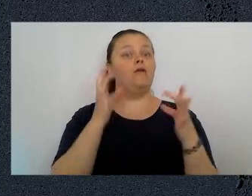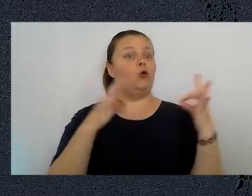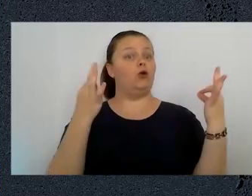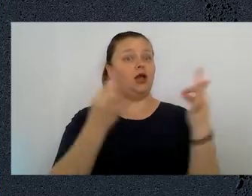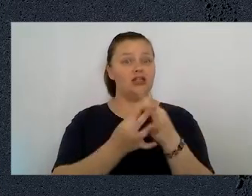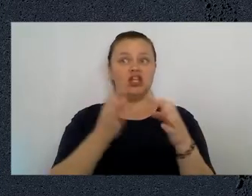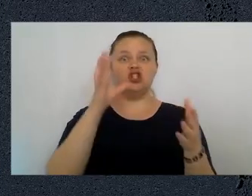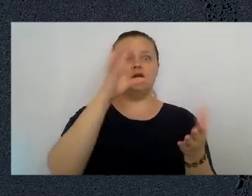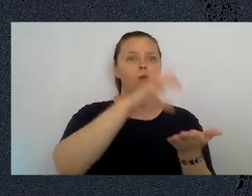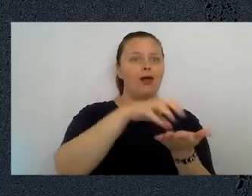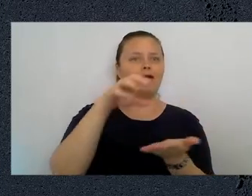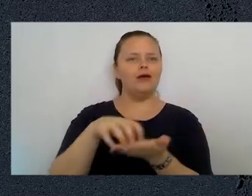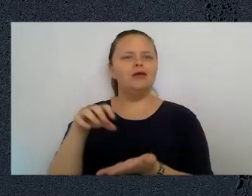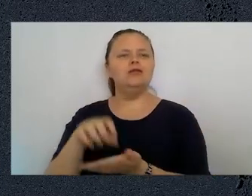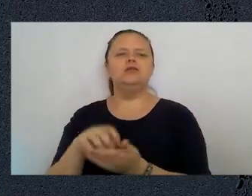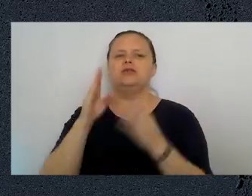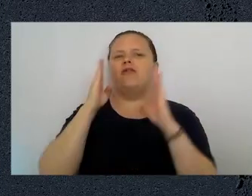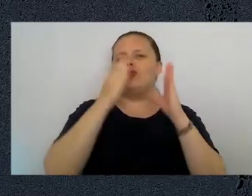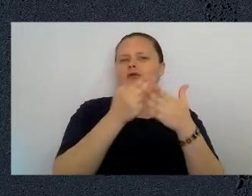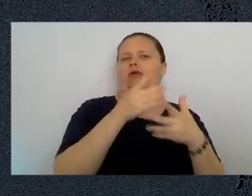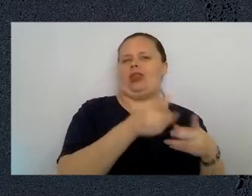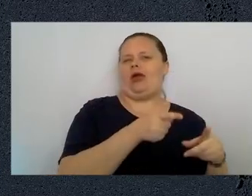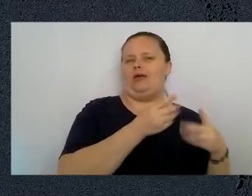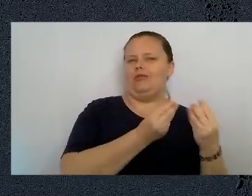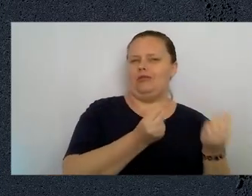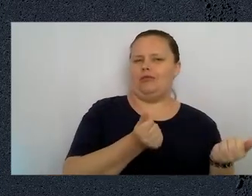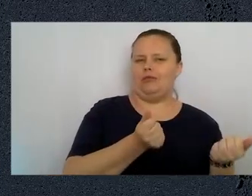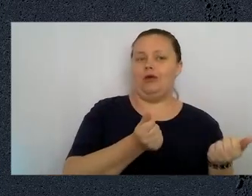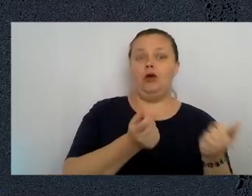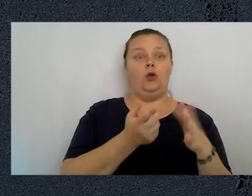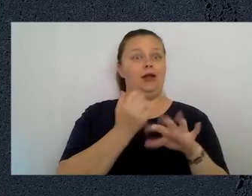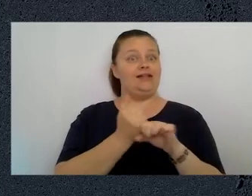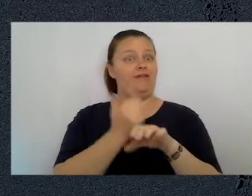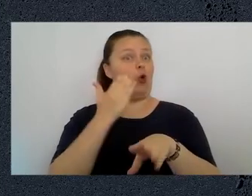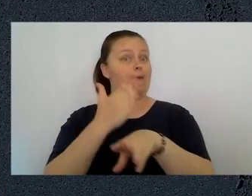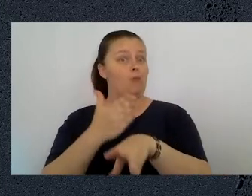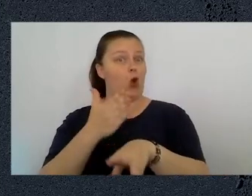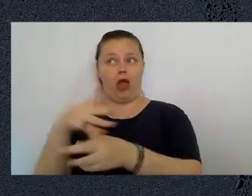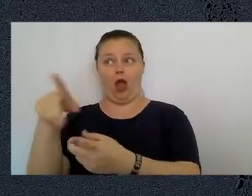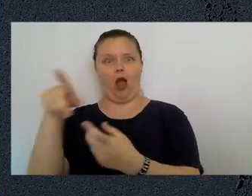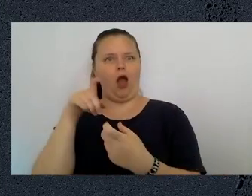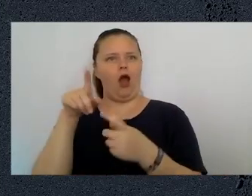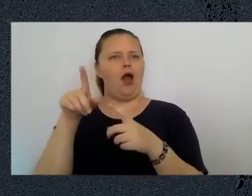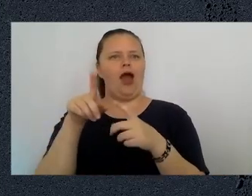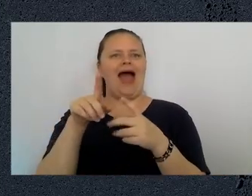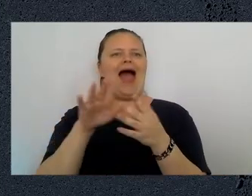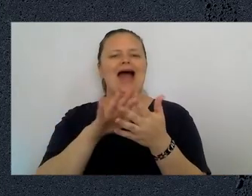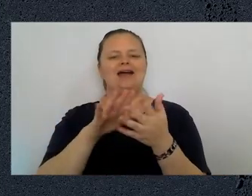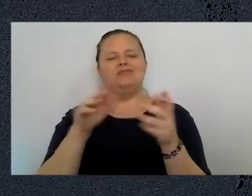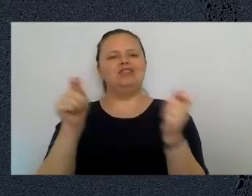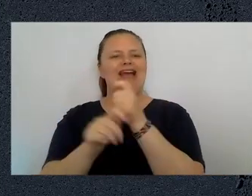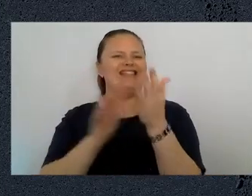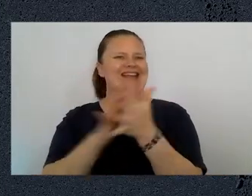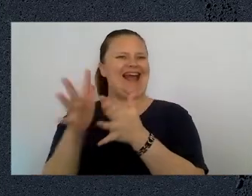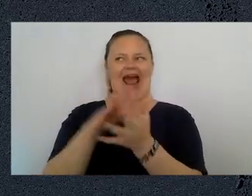of people are working on that. So that means, for example, for employers, changing, just recruiting people differently.